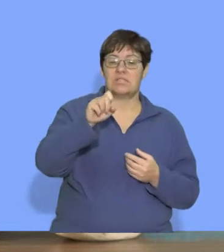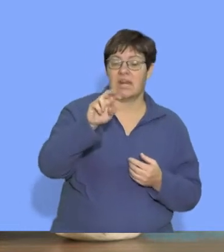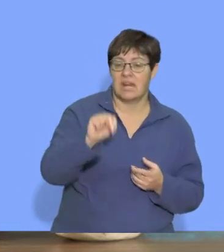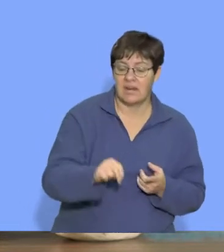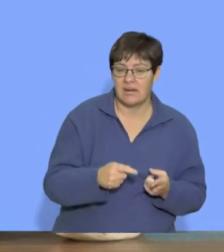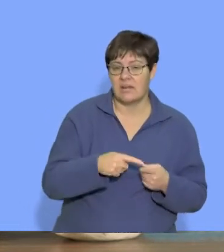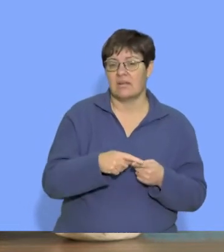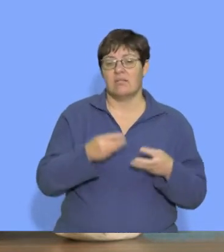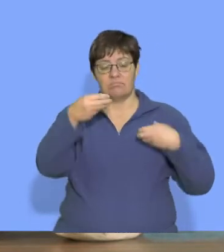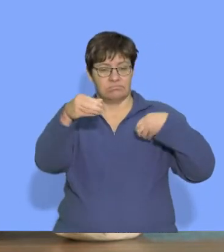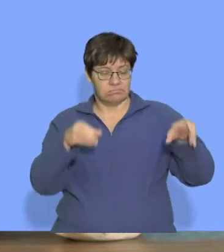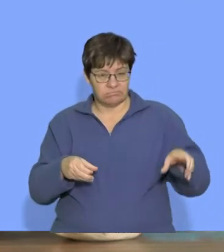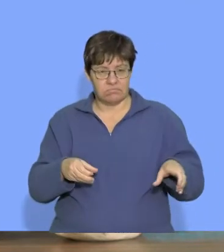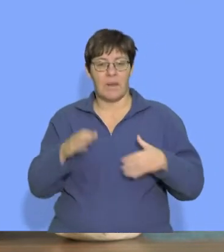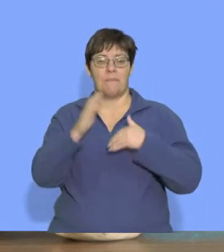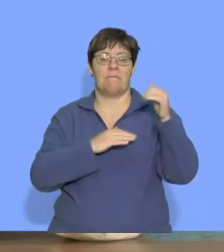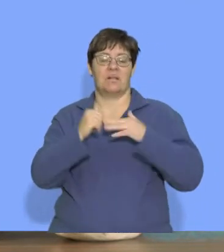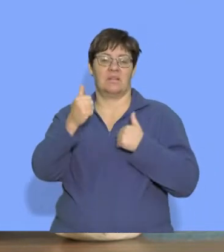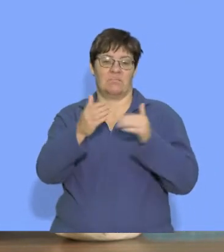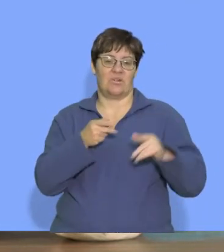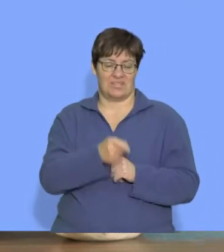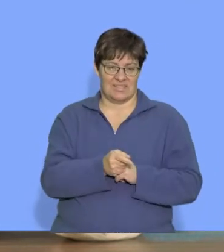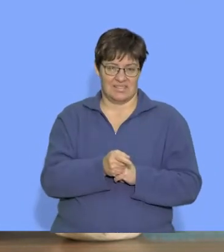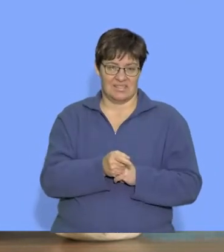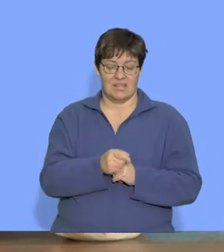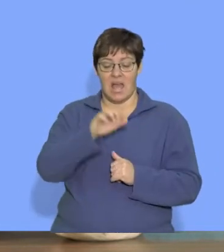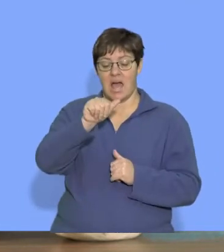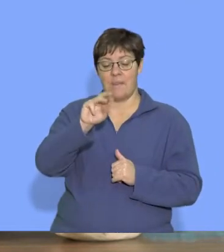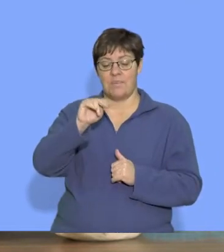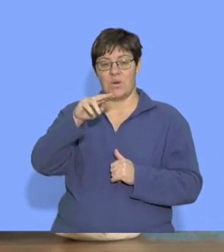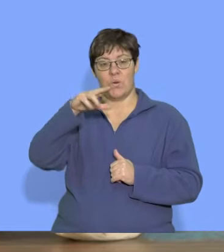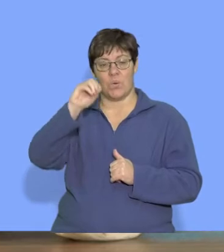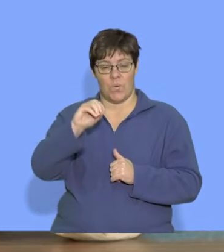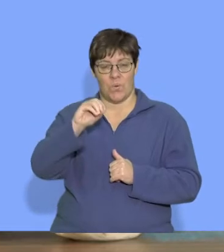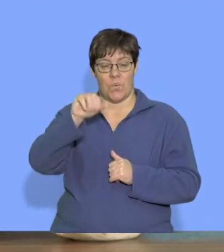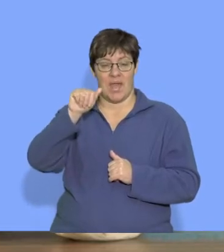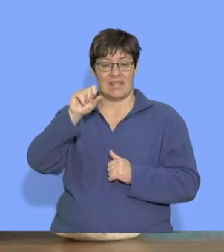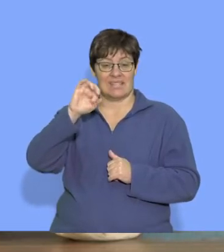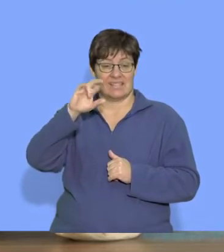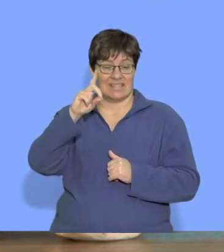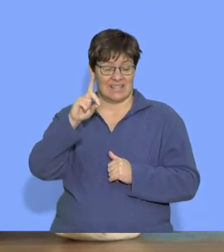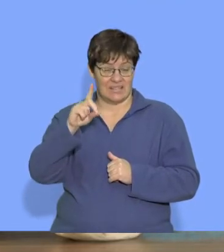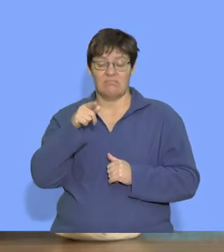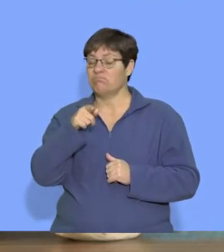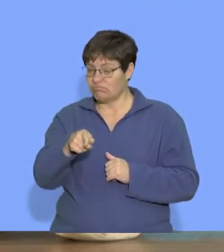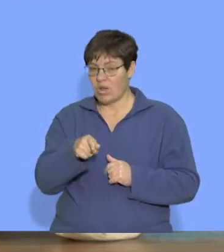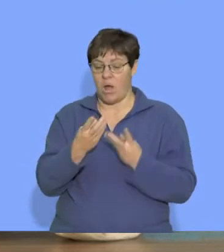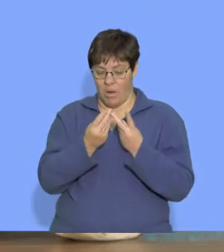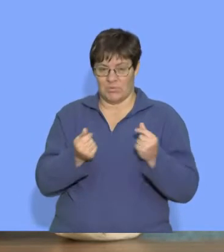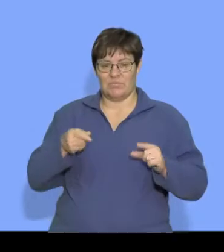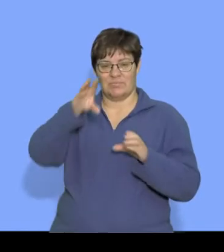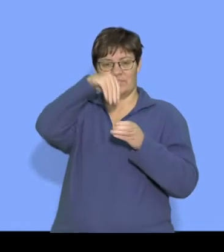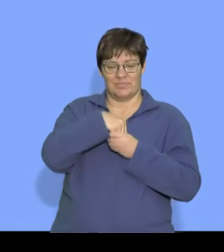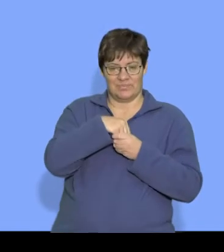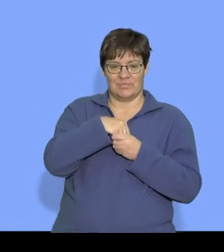proteins, the proteins are broken down into the building blocks, which are amino acids. Those amino acids are absorbed and